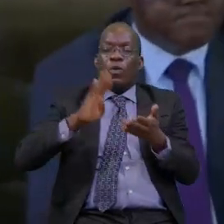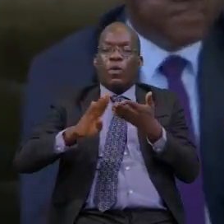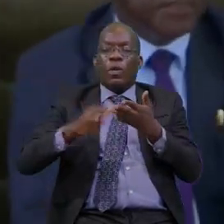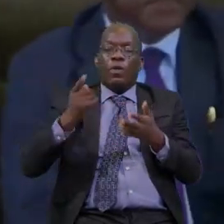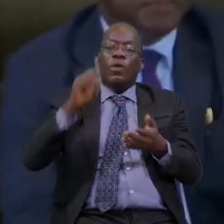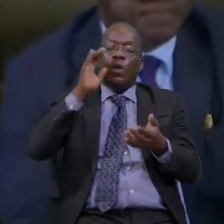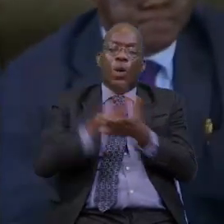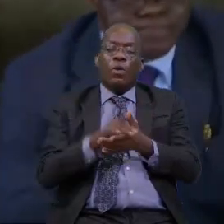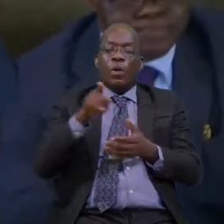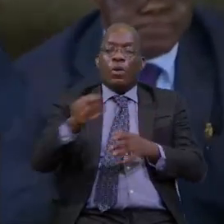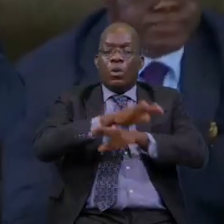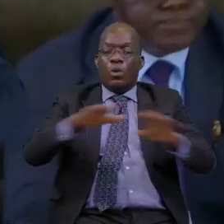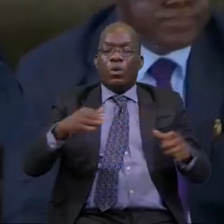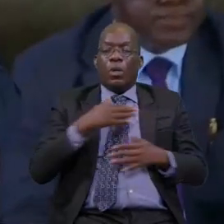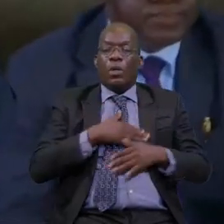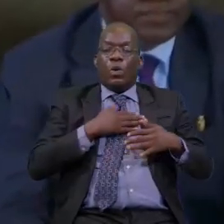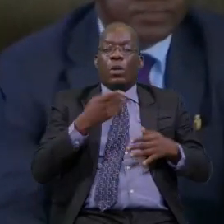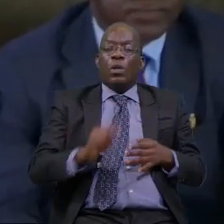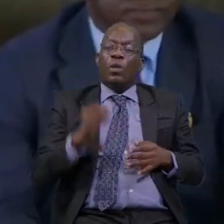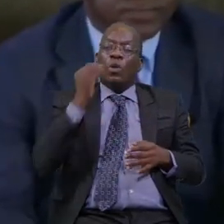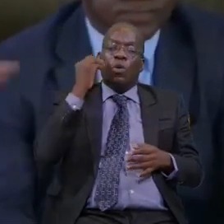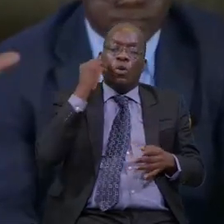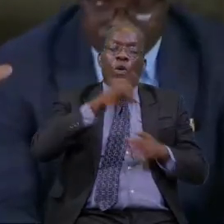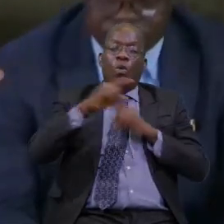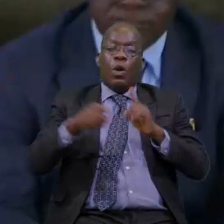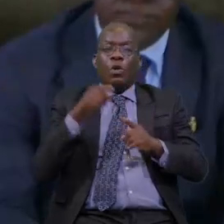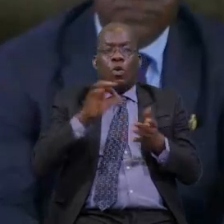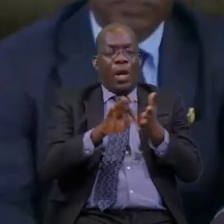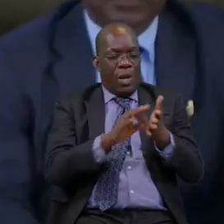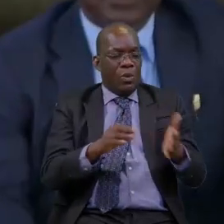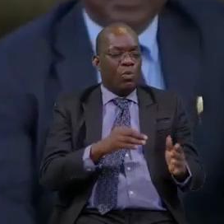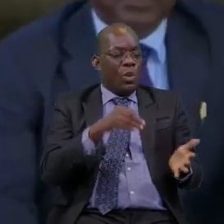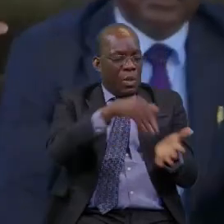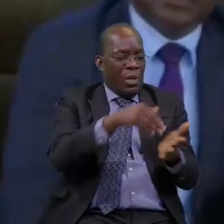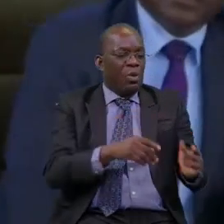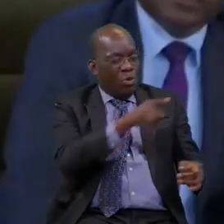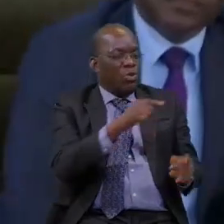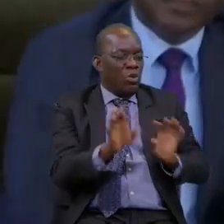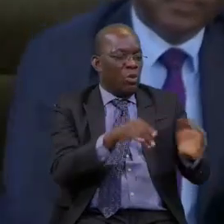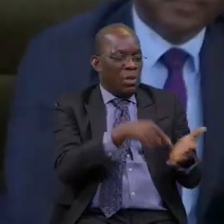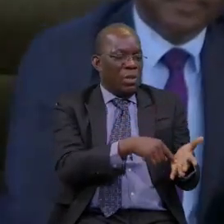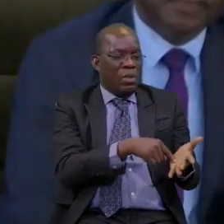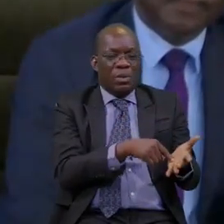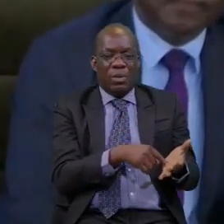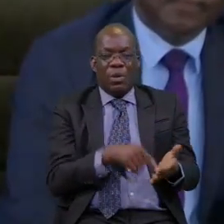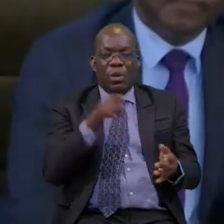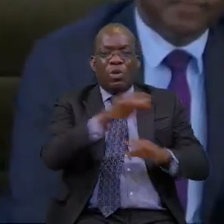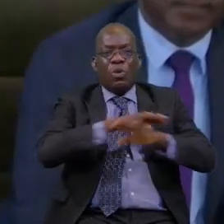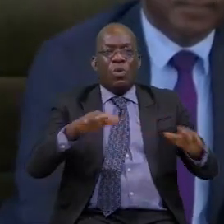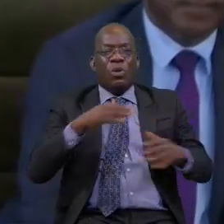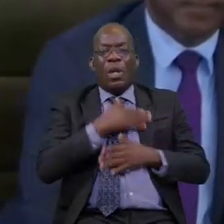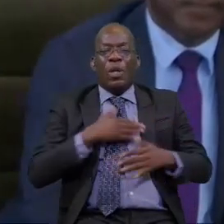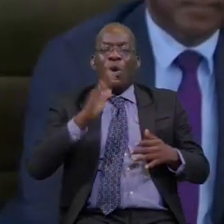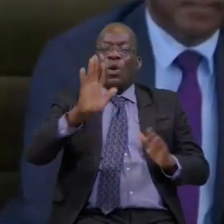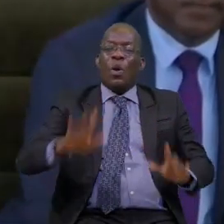enjoy the home. And when you're recounting, he did this, she did that, You don't really enjoy your life for